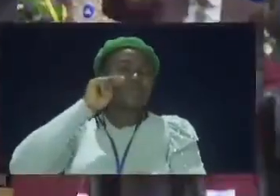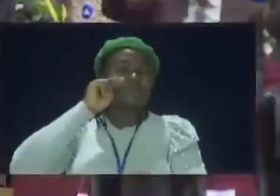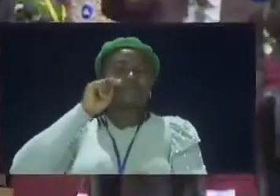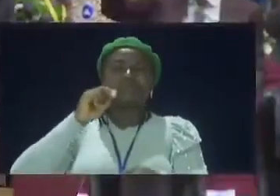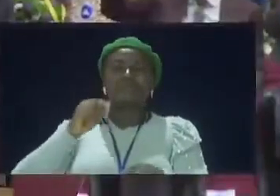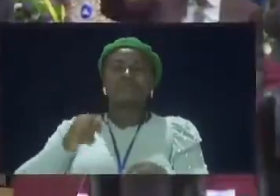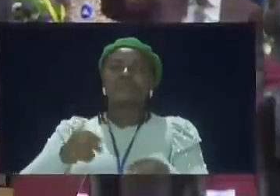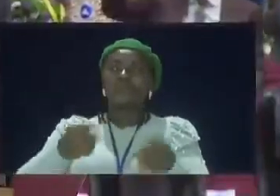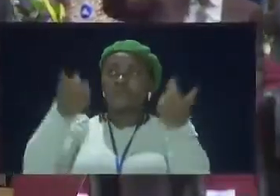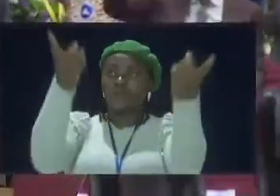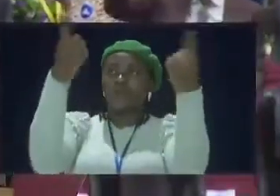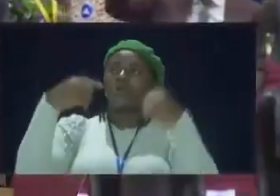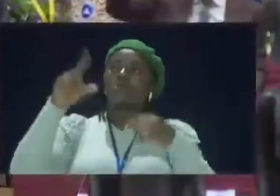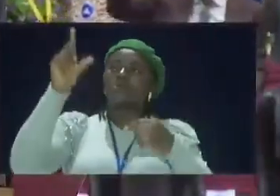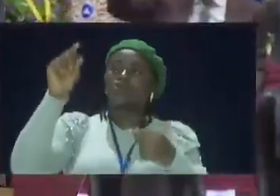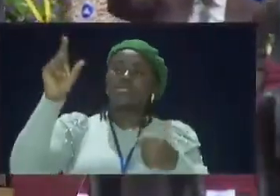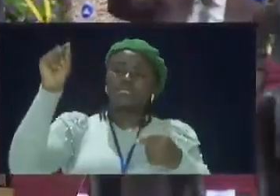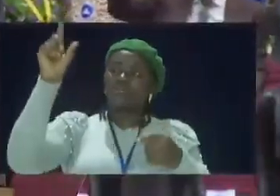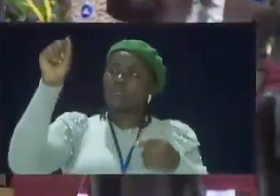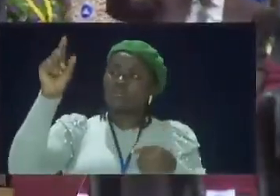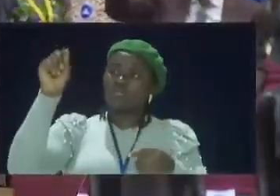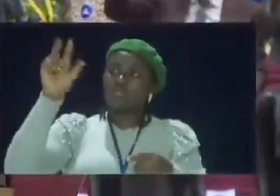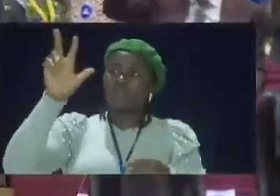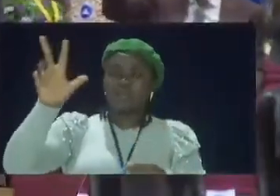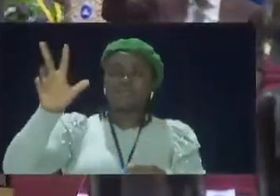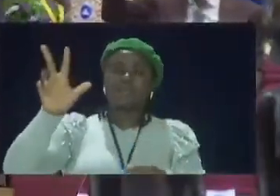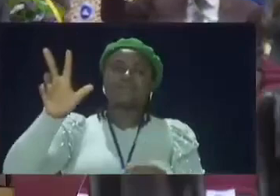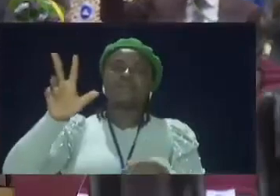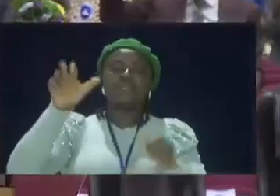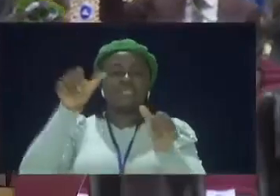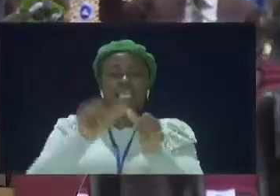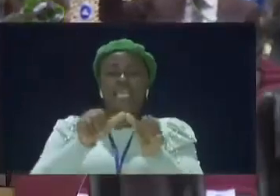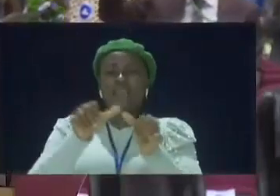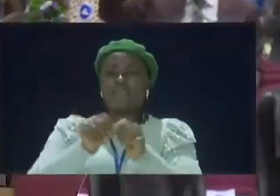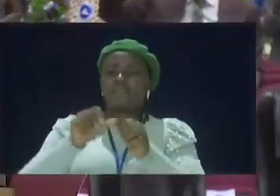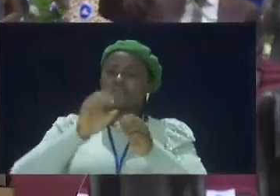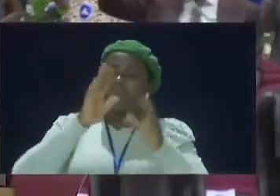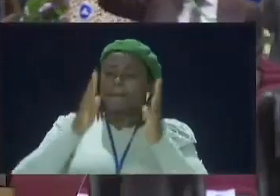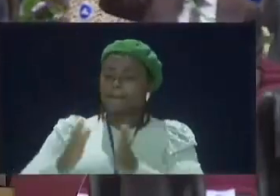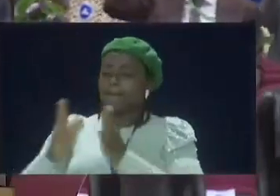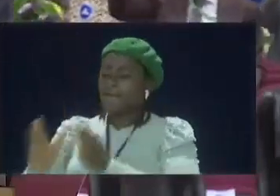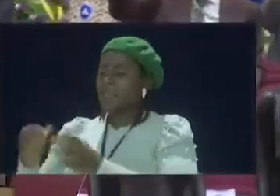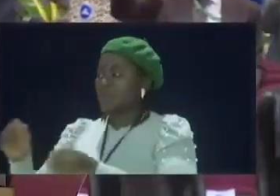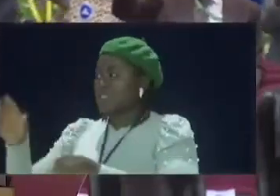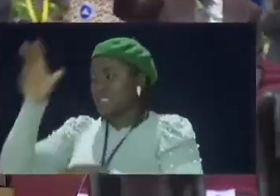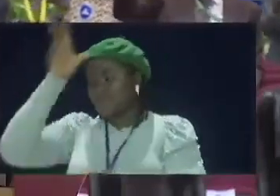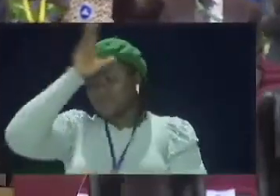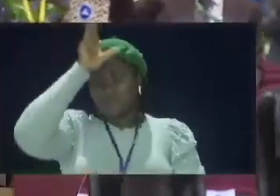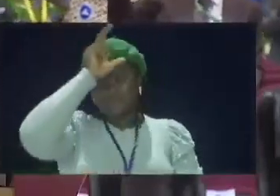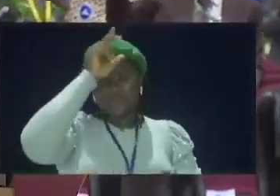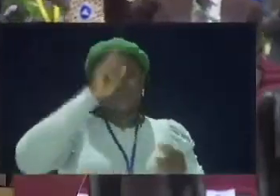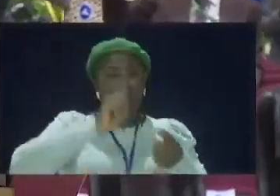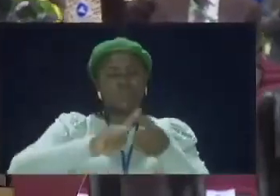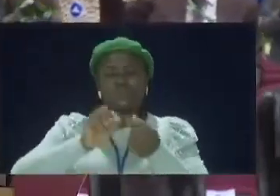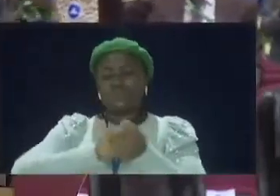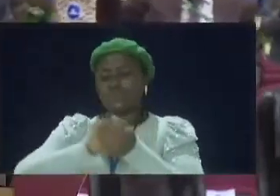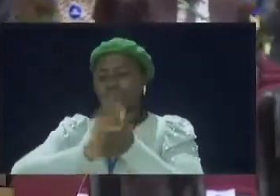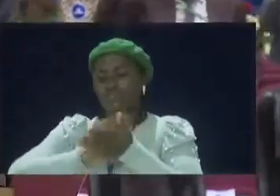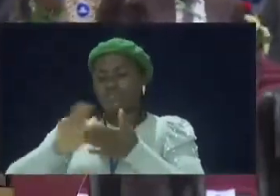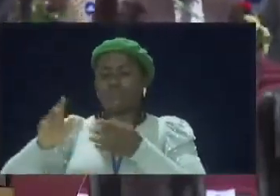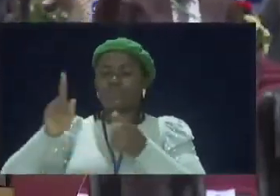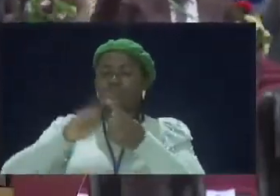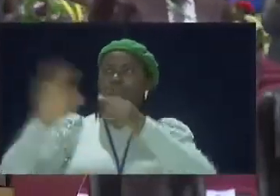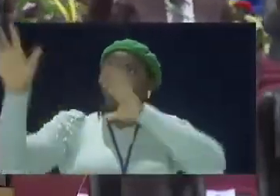Come 2023, every plan of the devil to foment trouble,